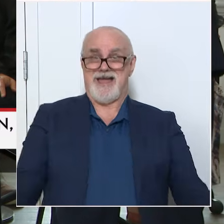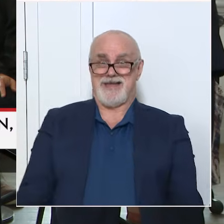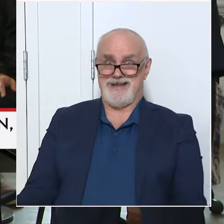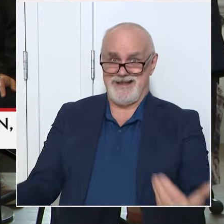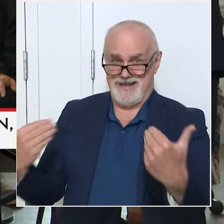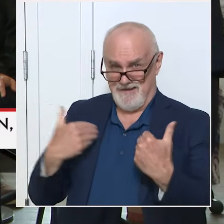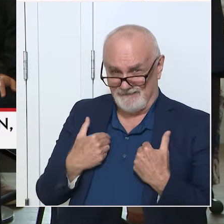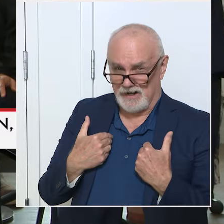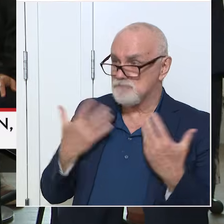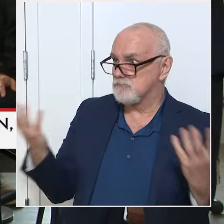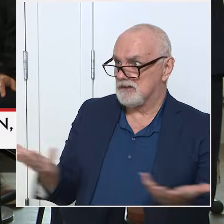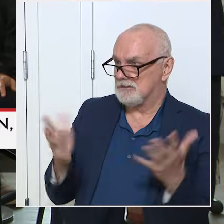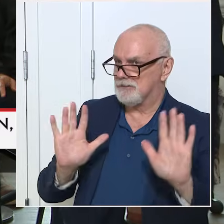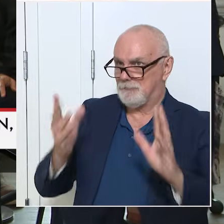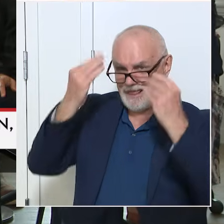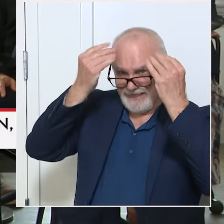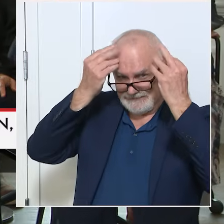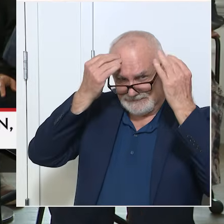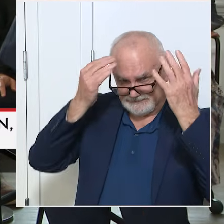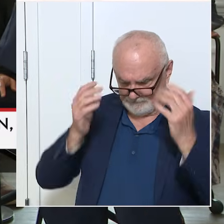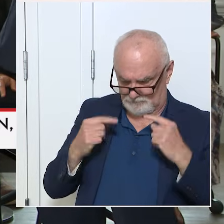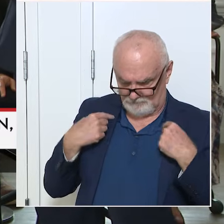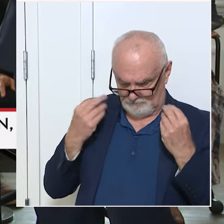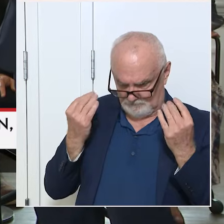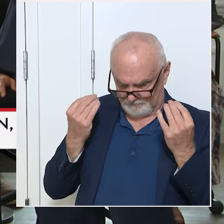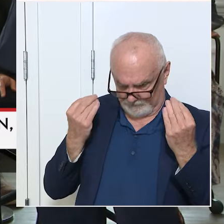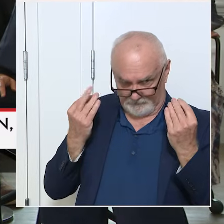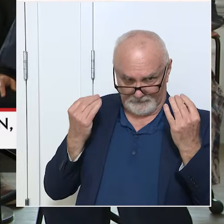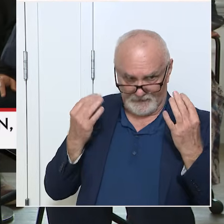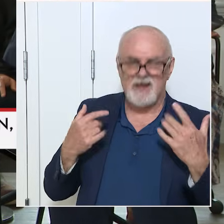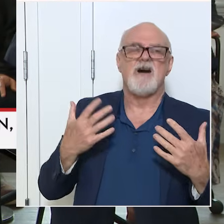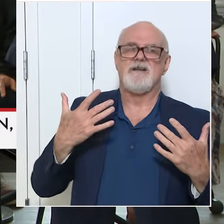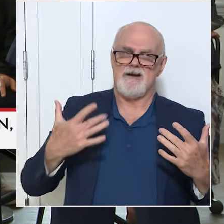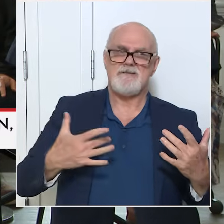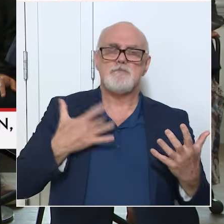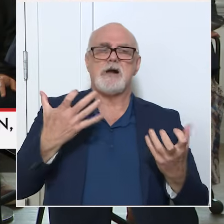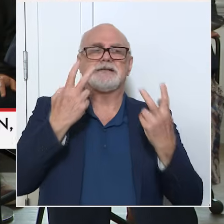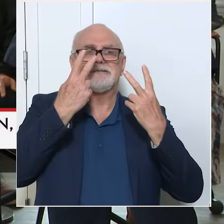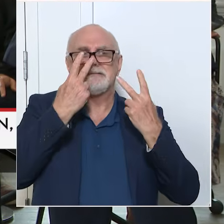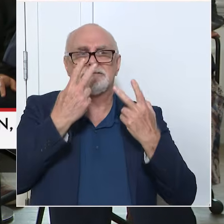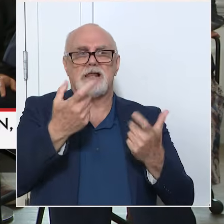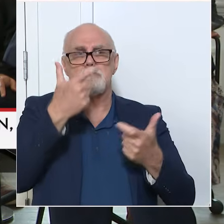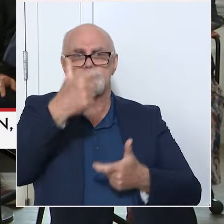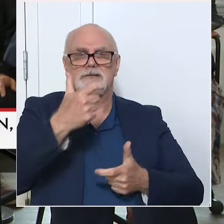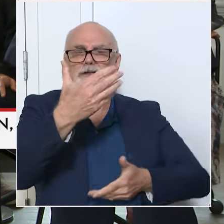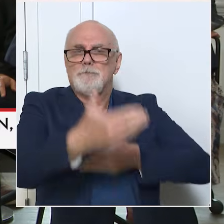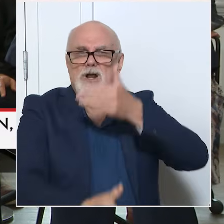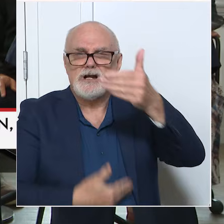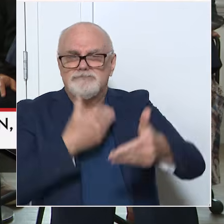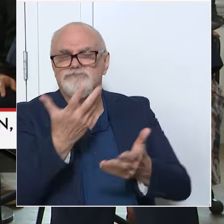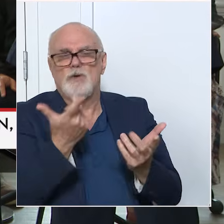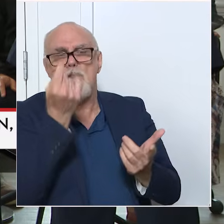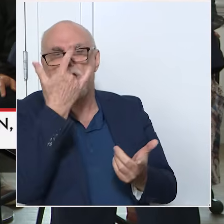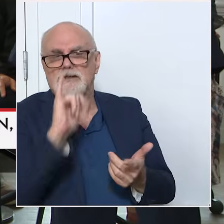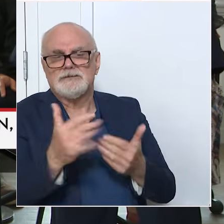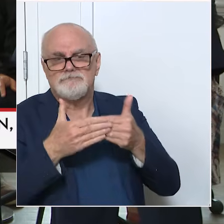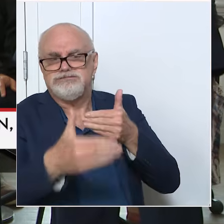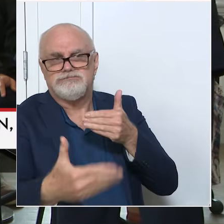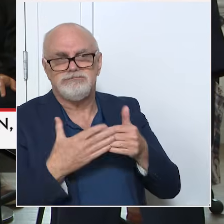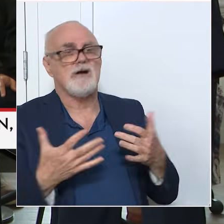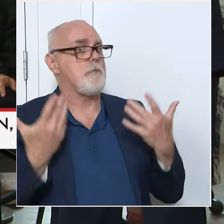we're going to watch the process very closely. We don't want anybody working for us, especially in that